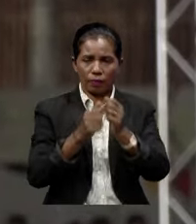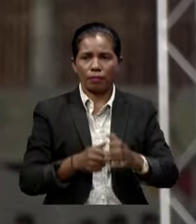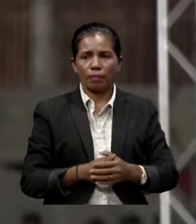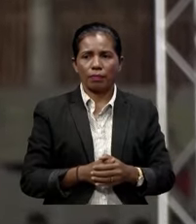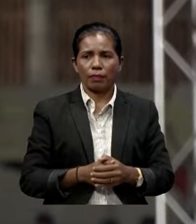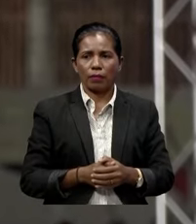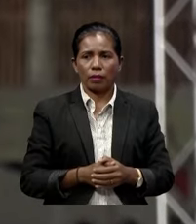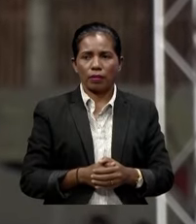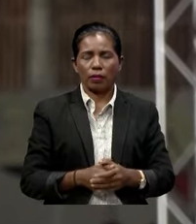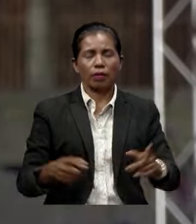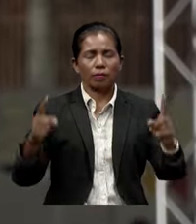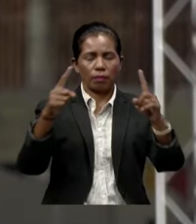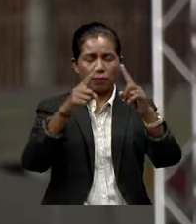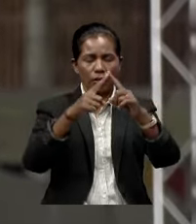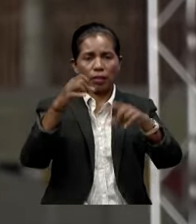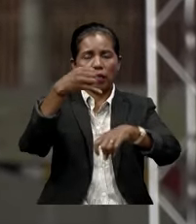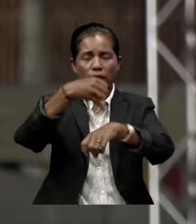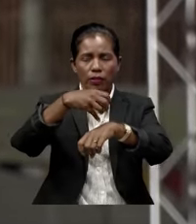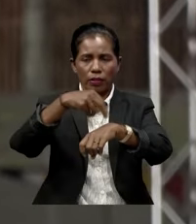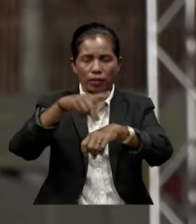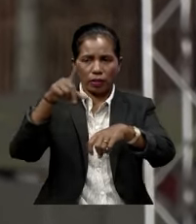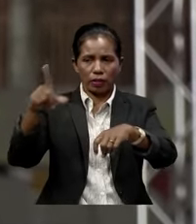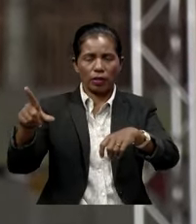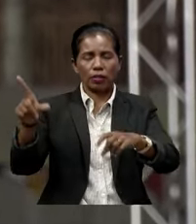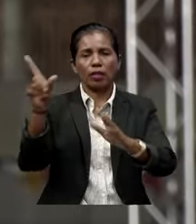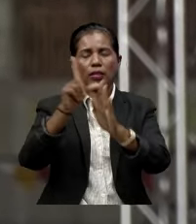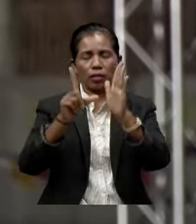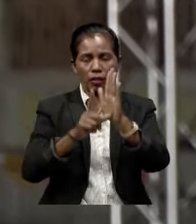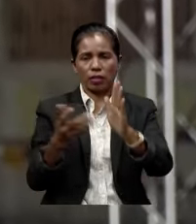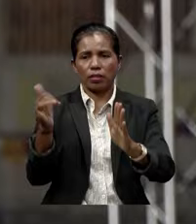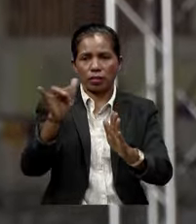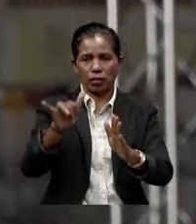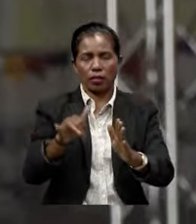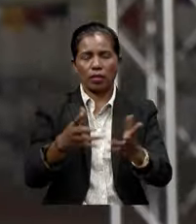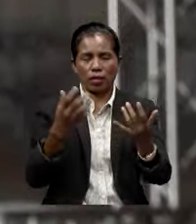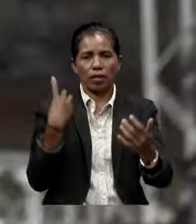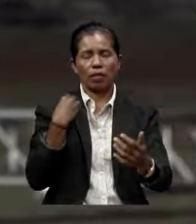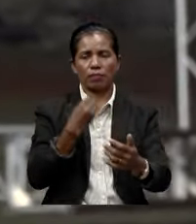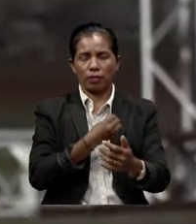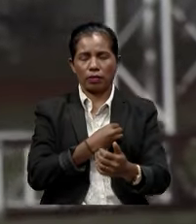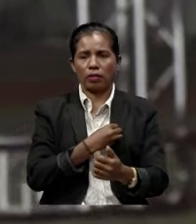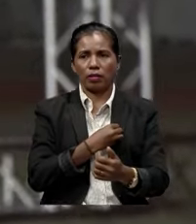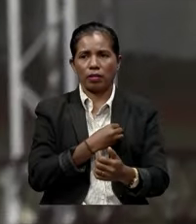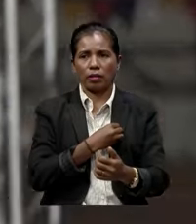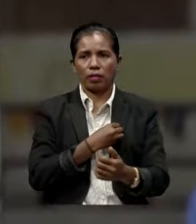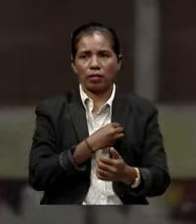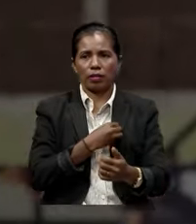by the international law that recognized our right